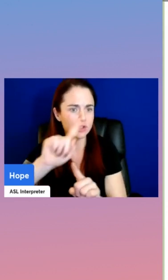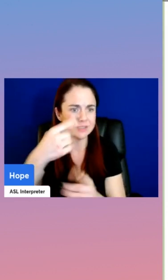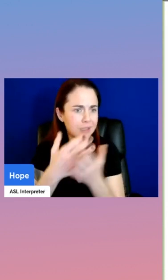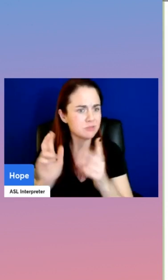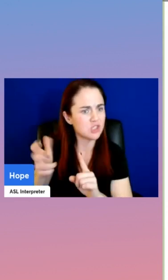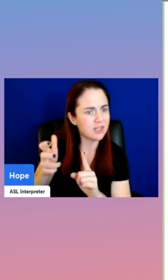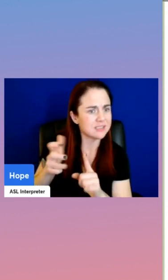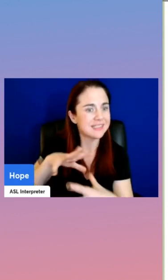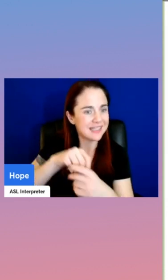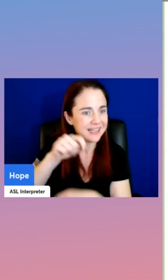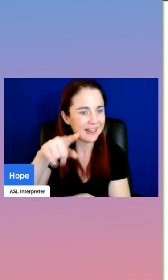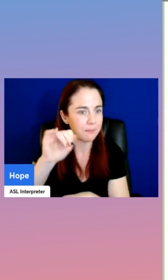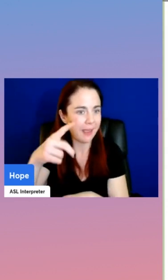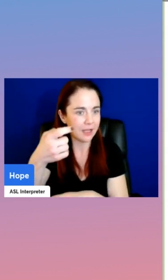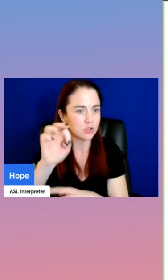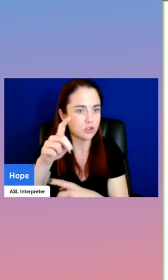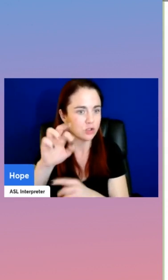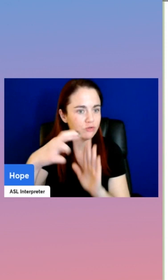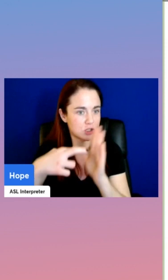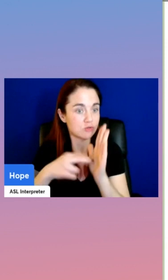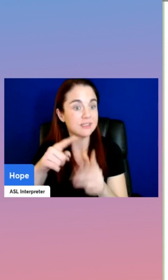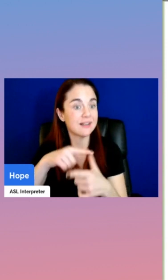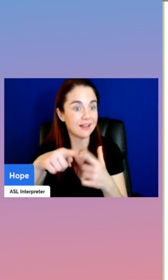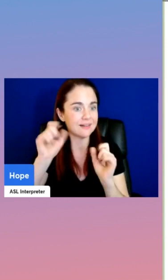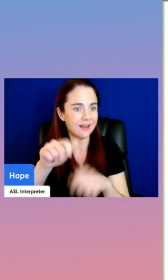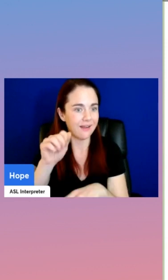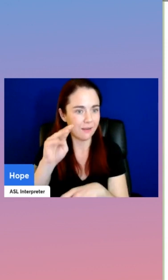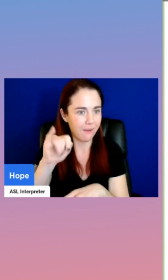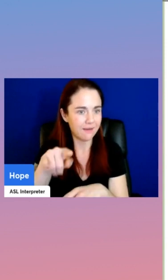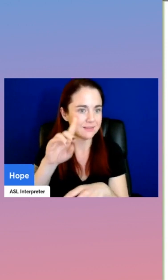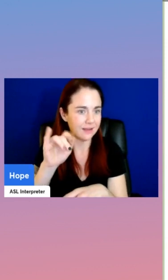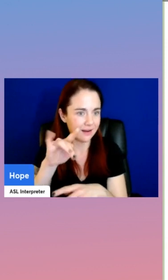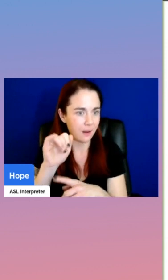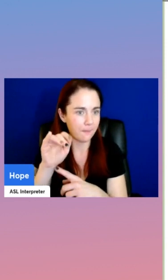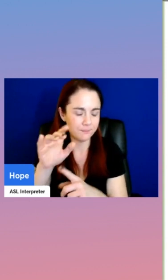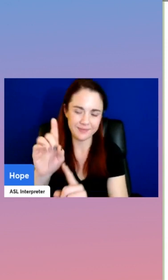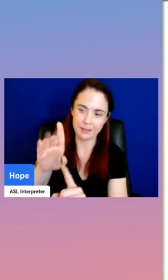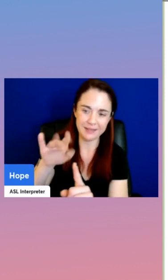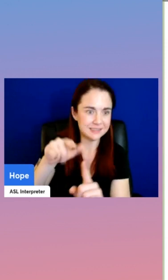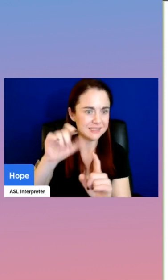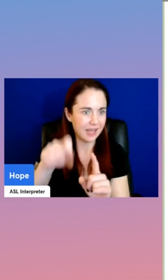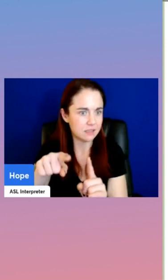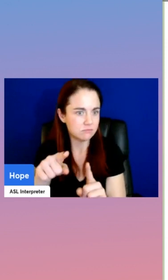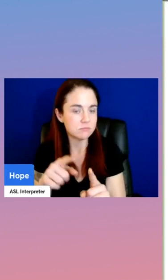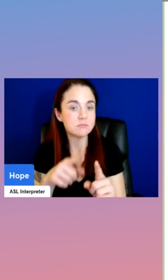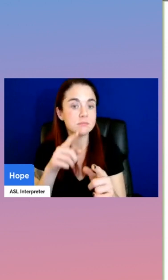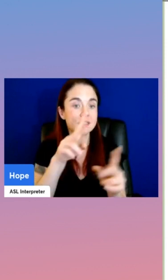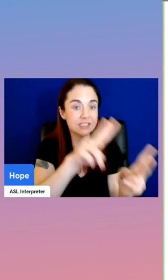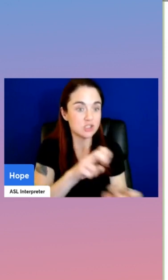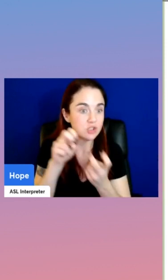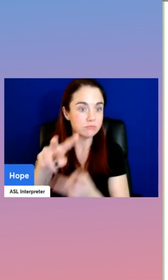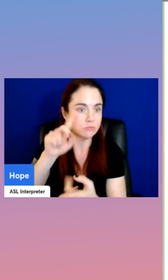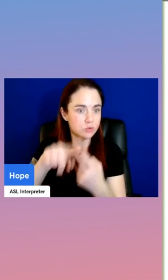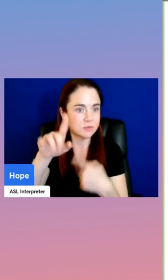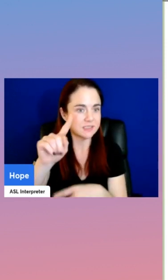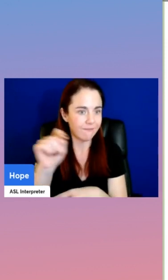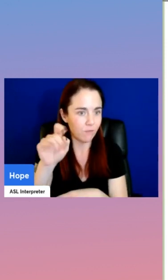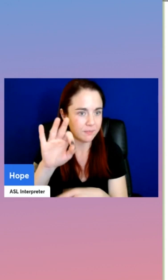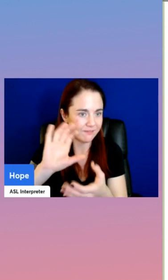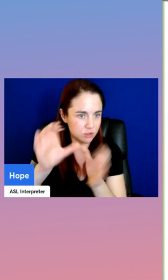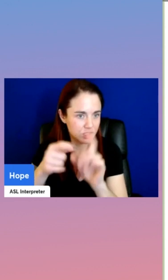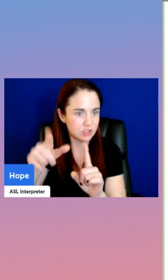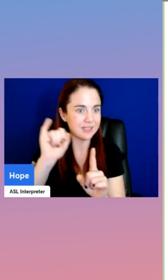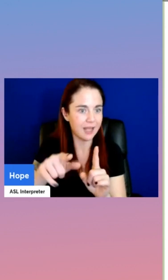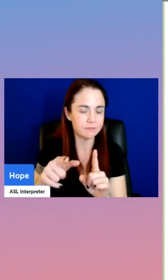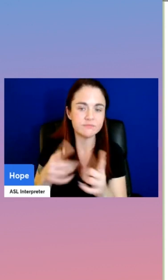in HCP Packer registry to be able to get the AMI IDs programmatically, and then injects them into Terraform configurations